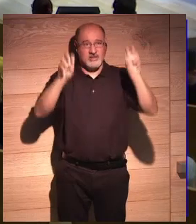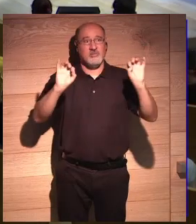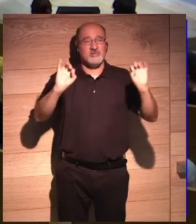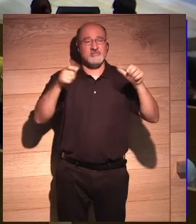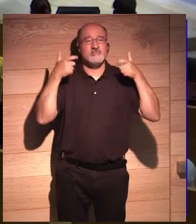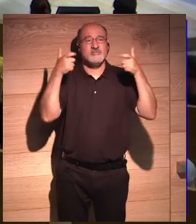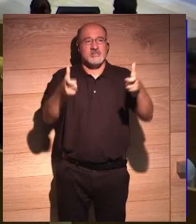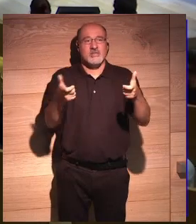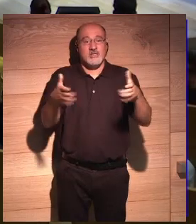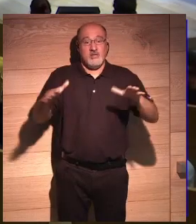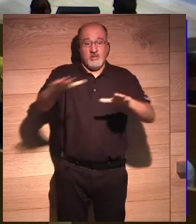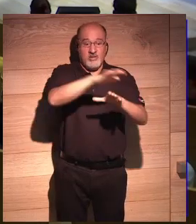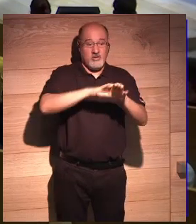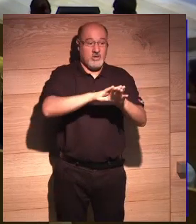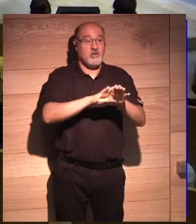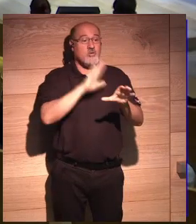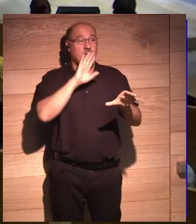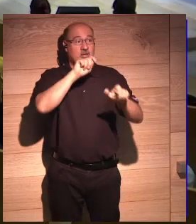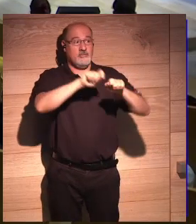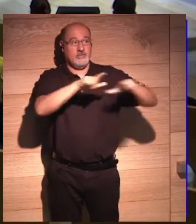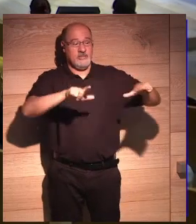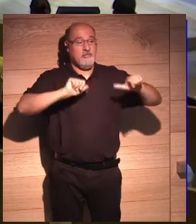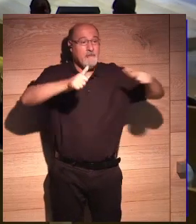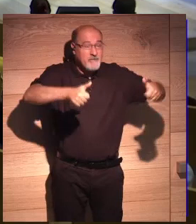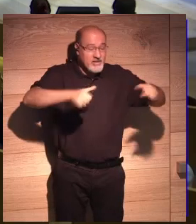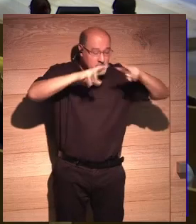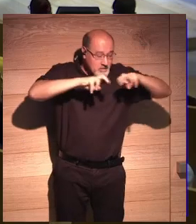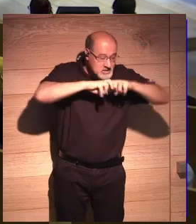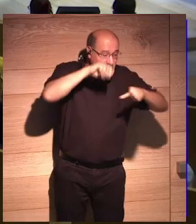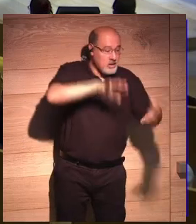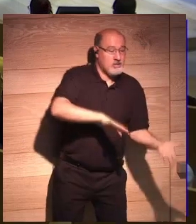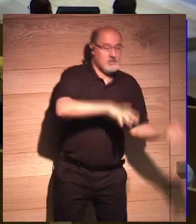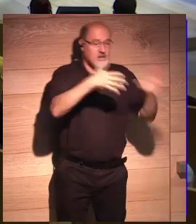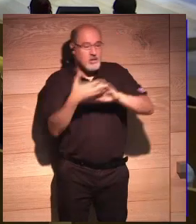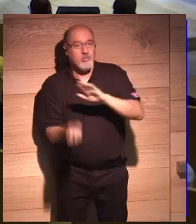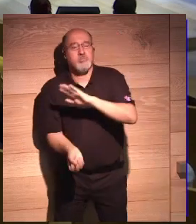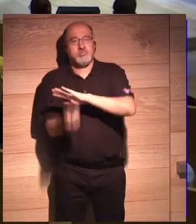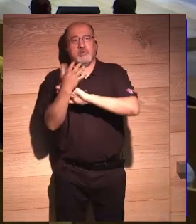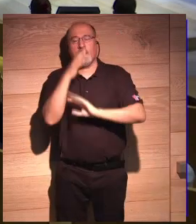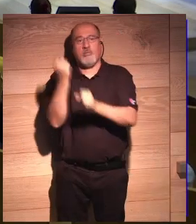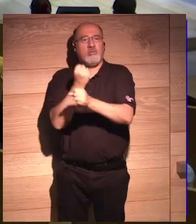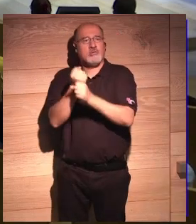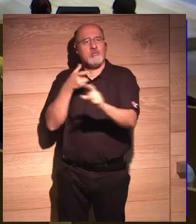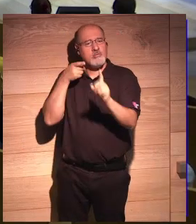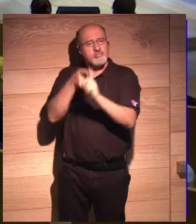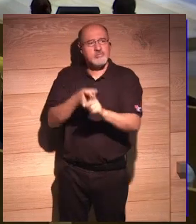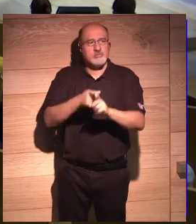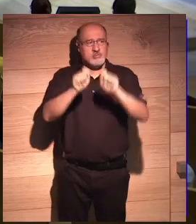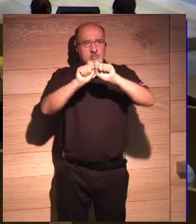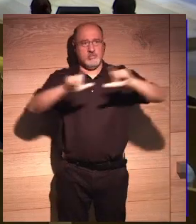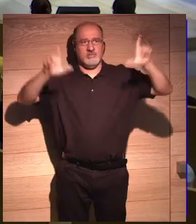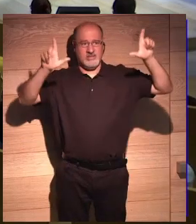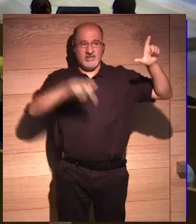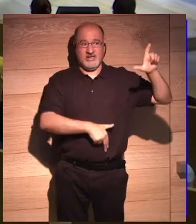living, lots of our explorations are working with open frameworks and the creative code scene. And